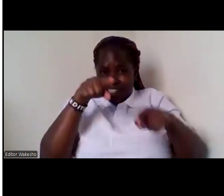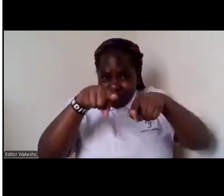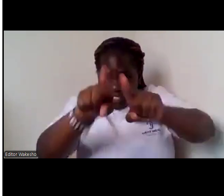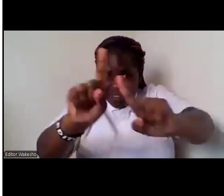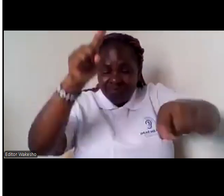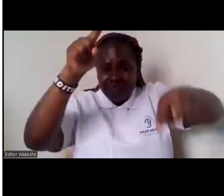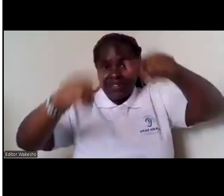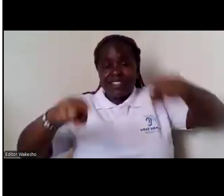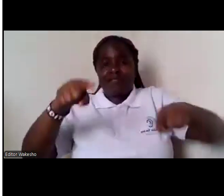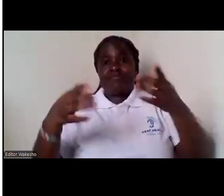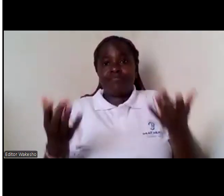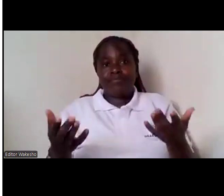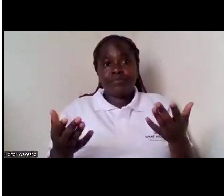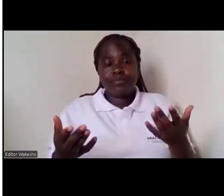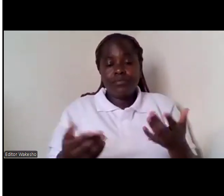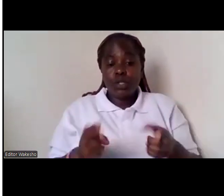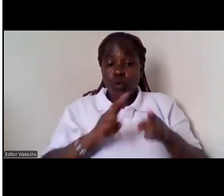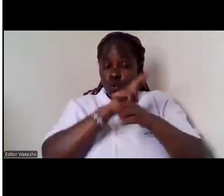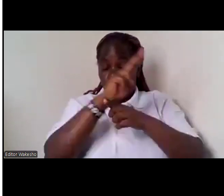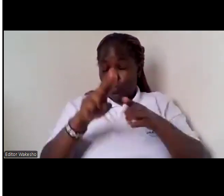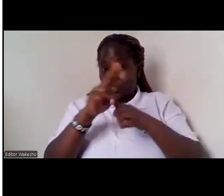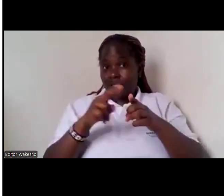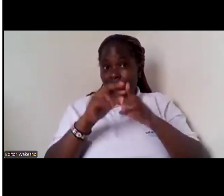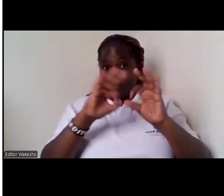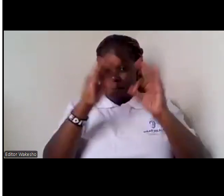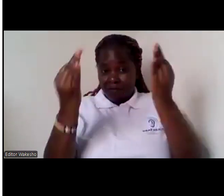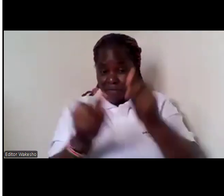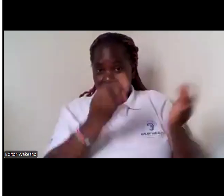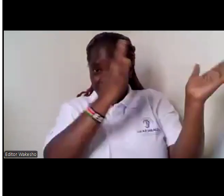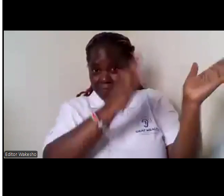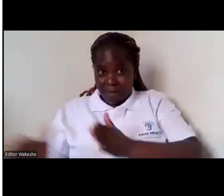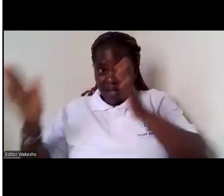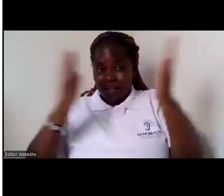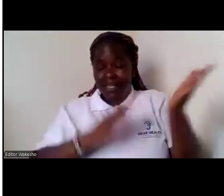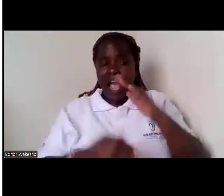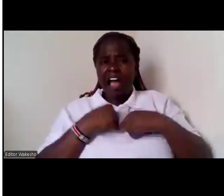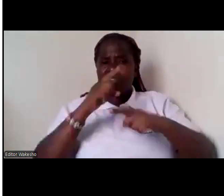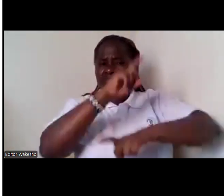and I've said using that medical eligibility criteria.